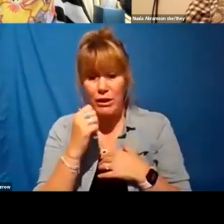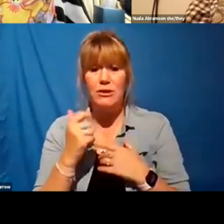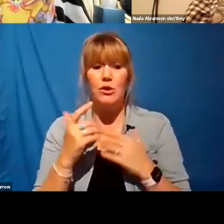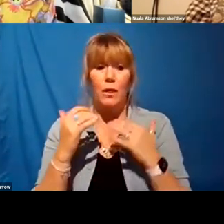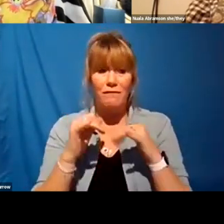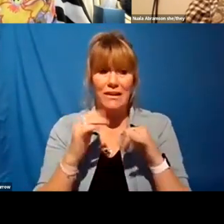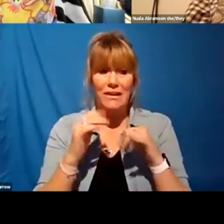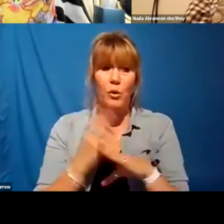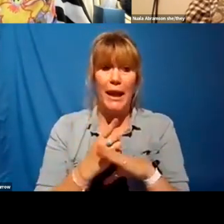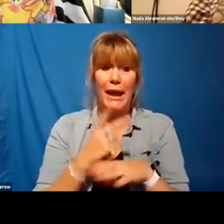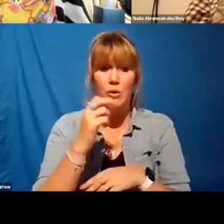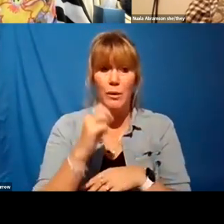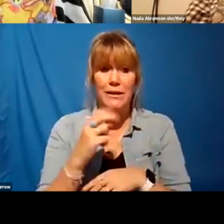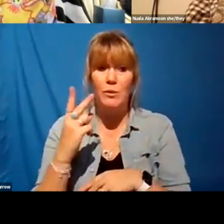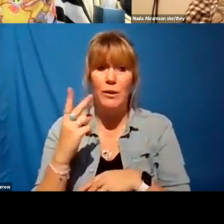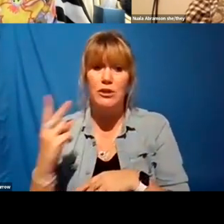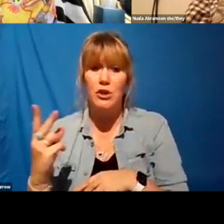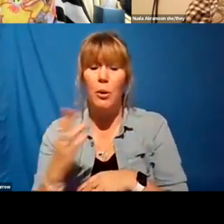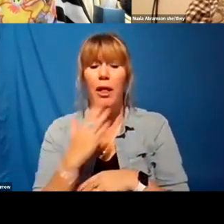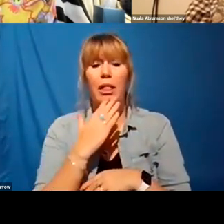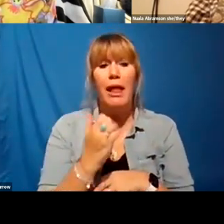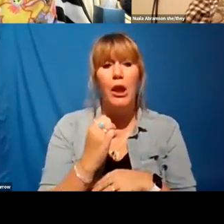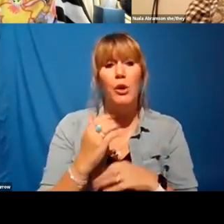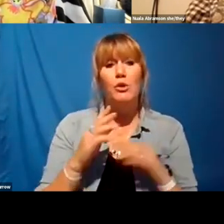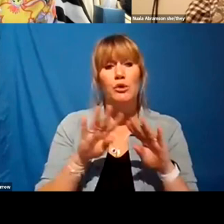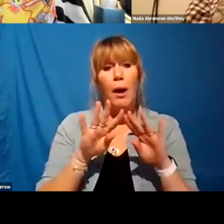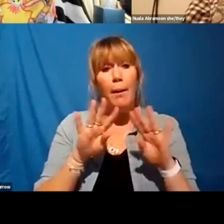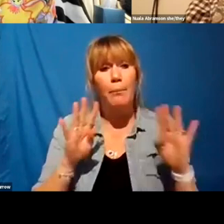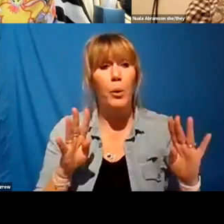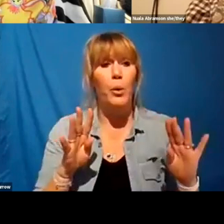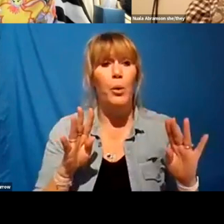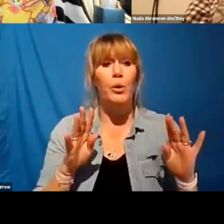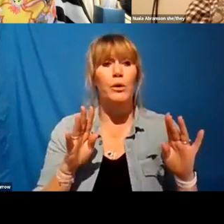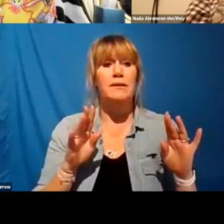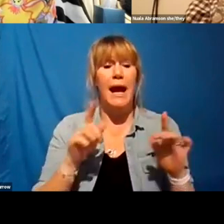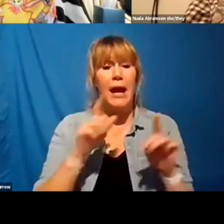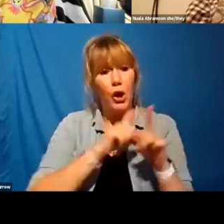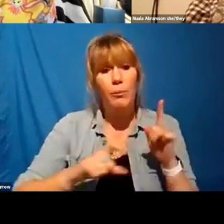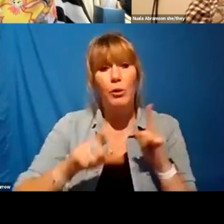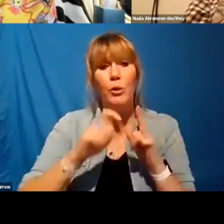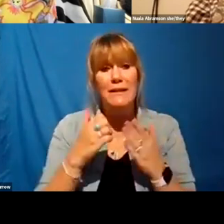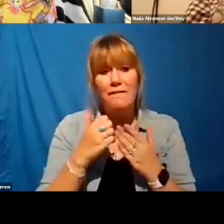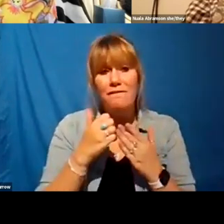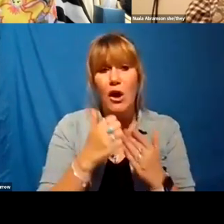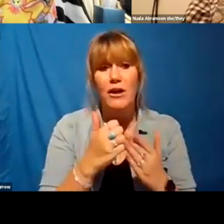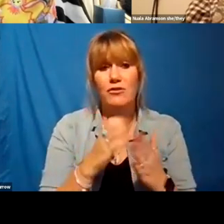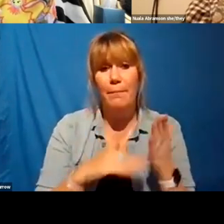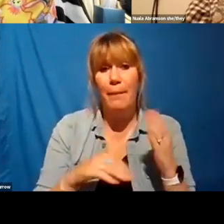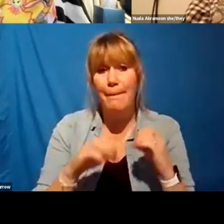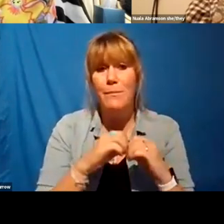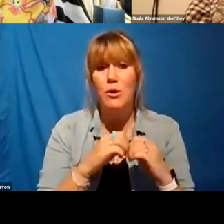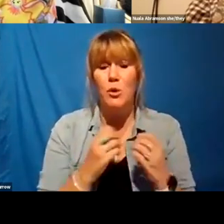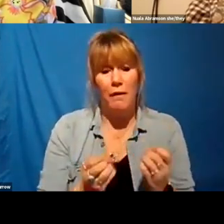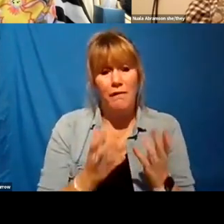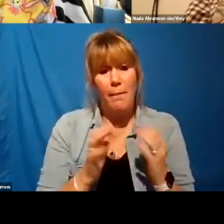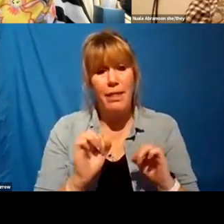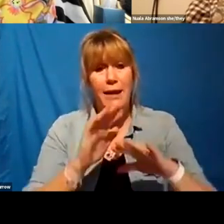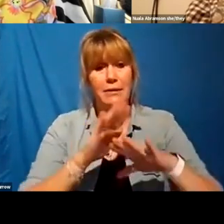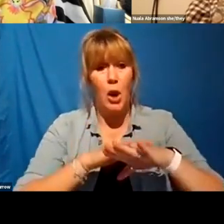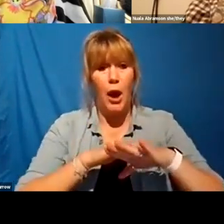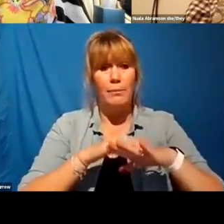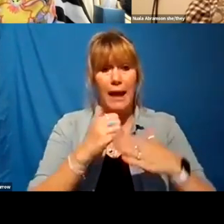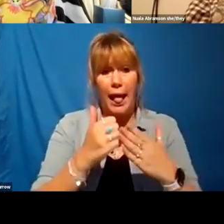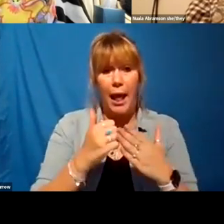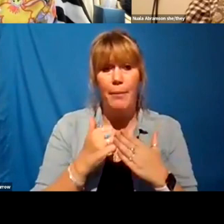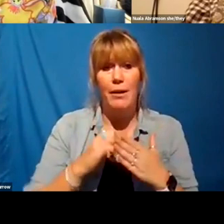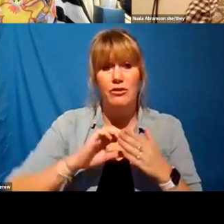2022. Thanks to our board and our community advisory board members who give up their time to help us to create the best organisation